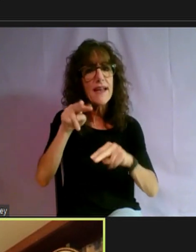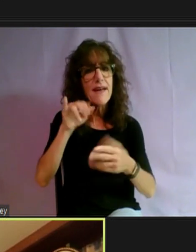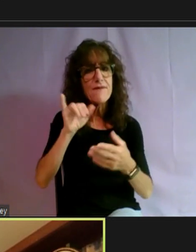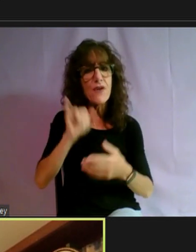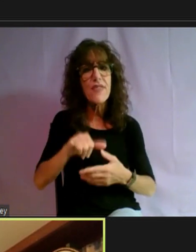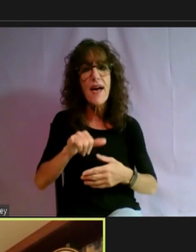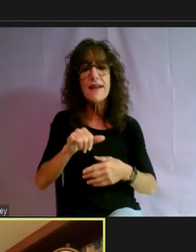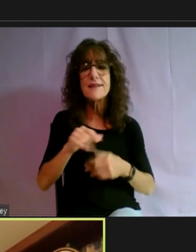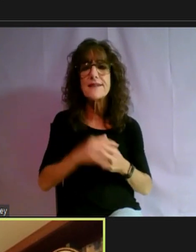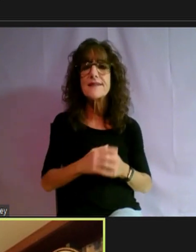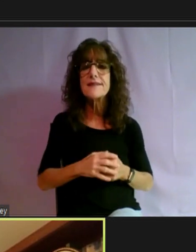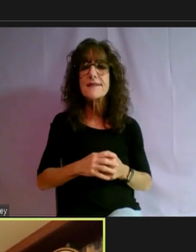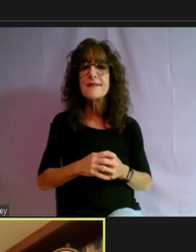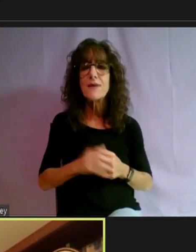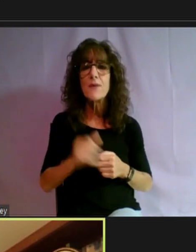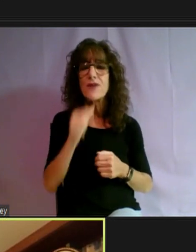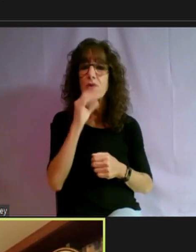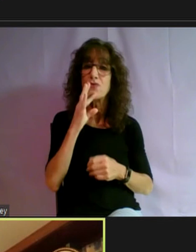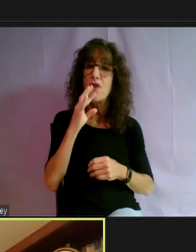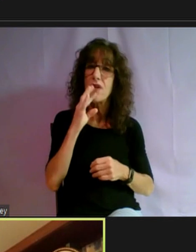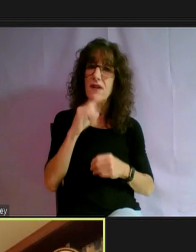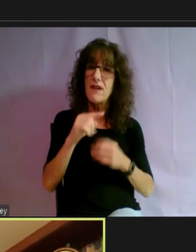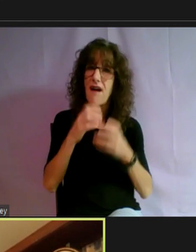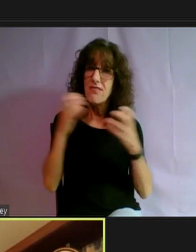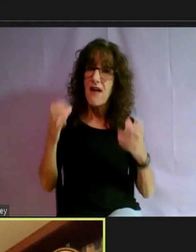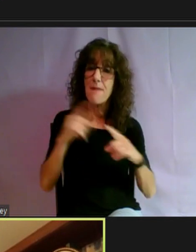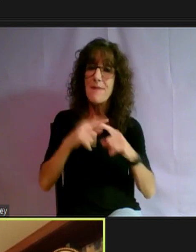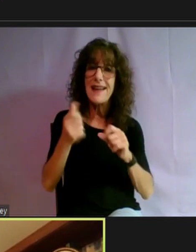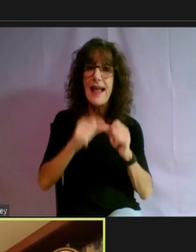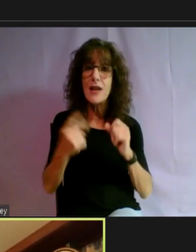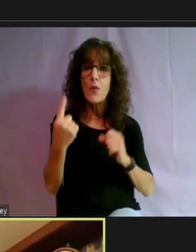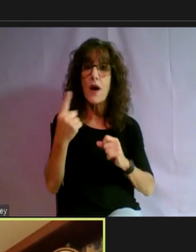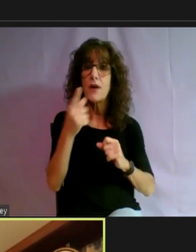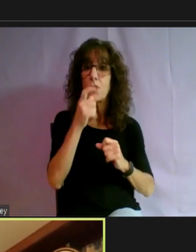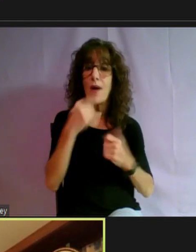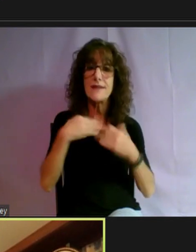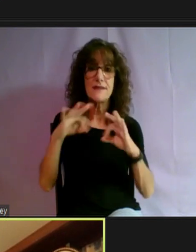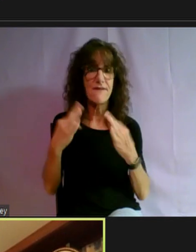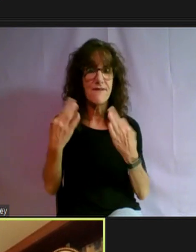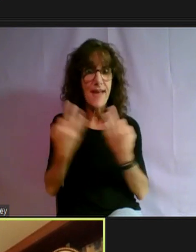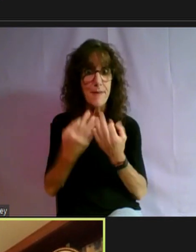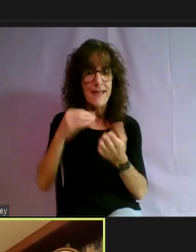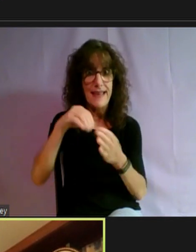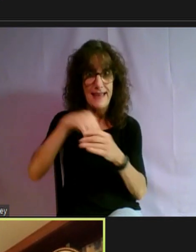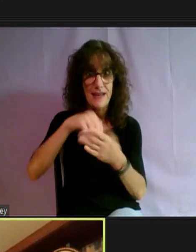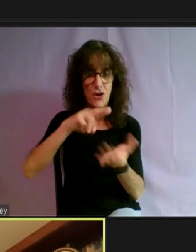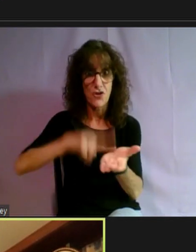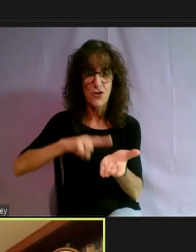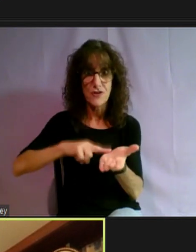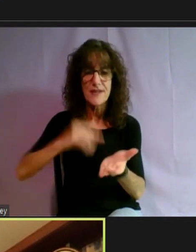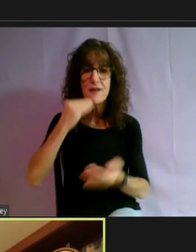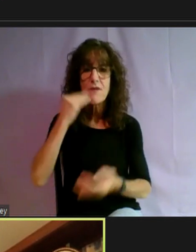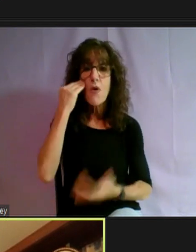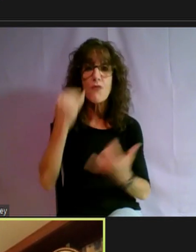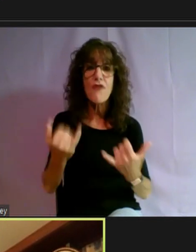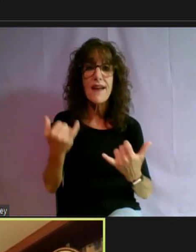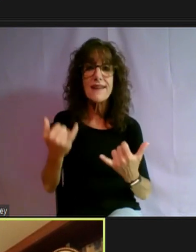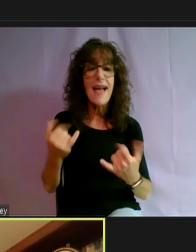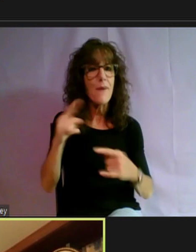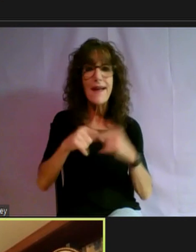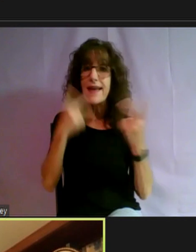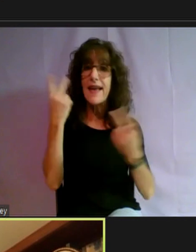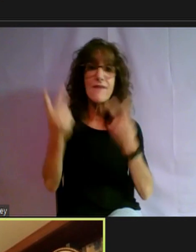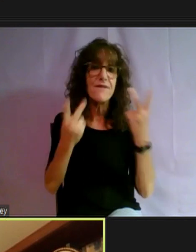I think, we don't talk about it a whole lot, but anybody who's got family in a nursing home right now and has not been able to visit,